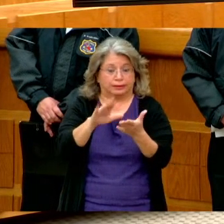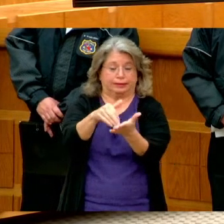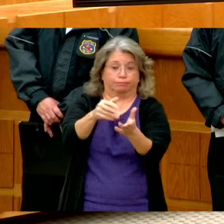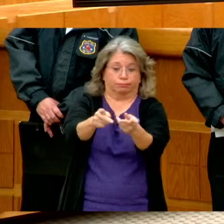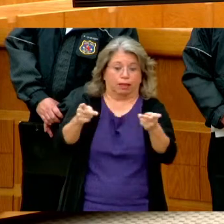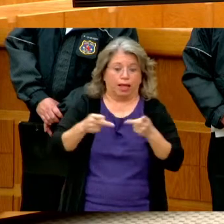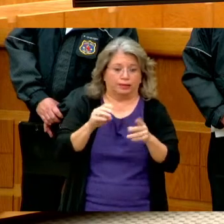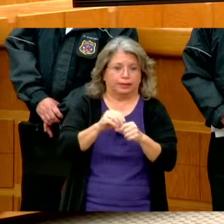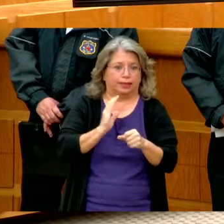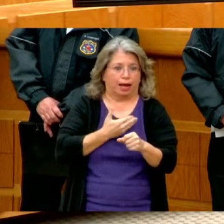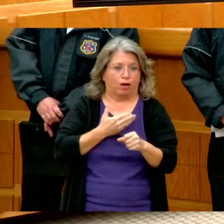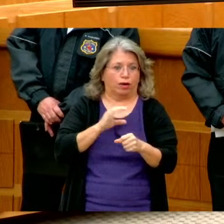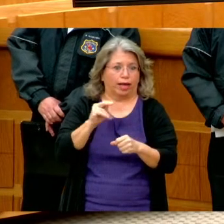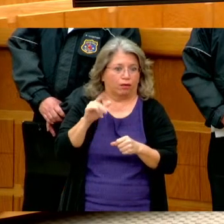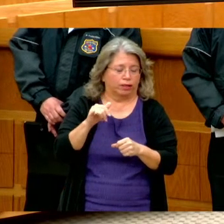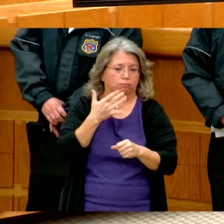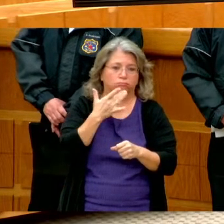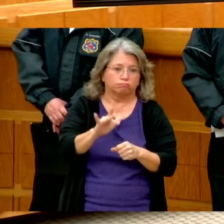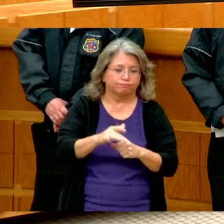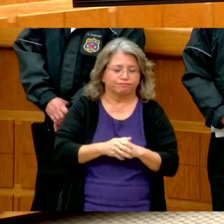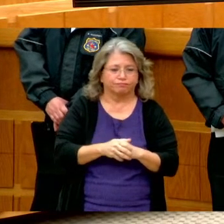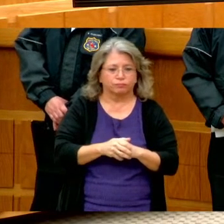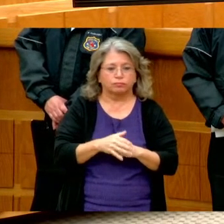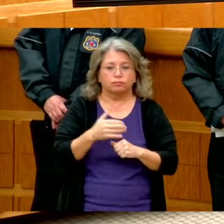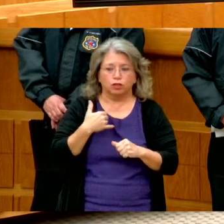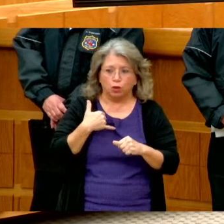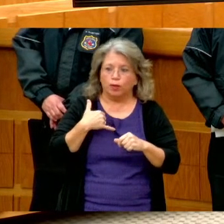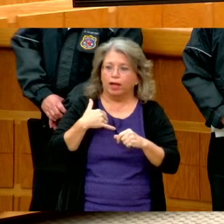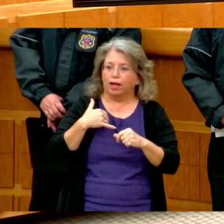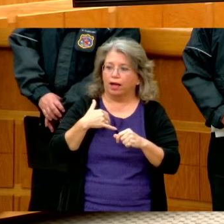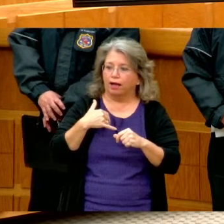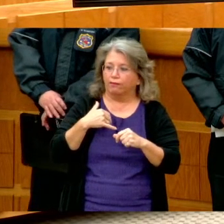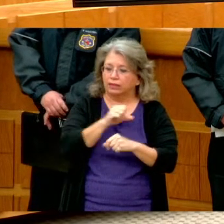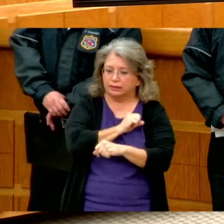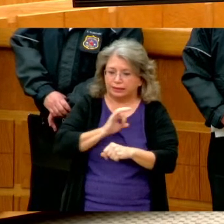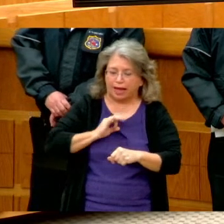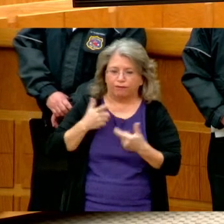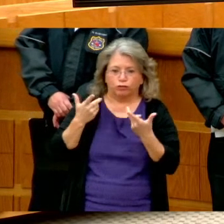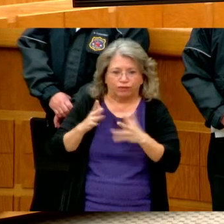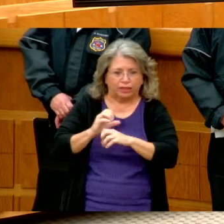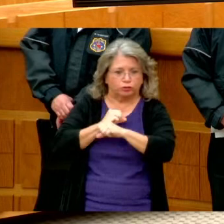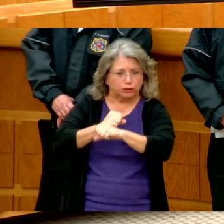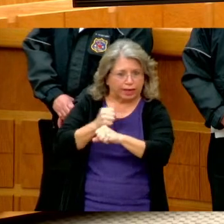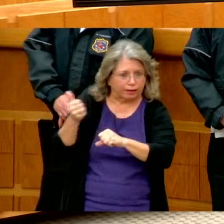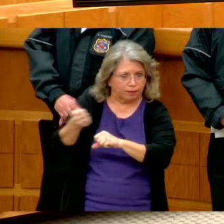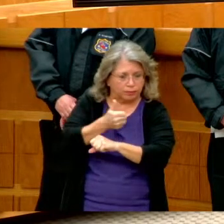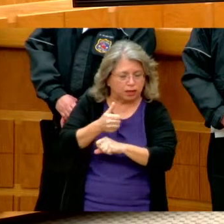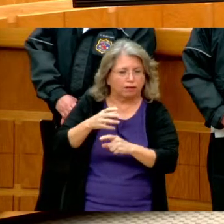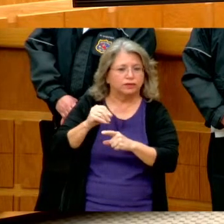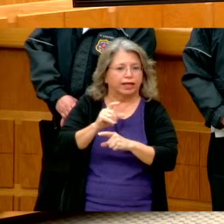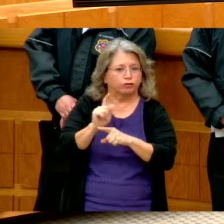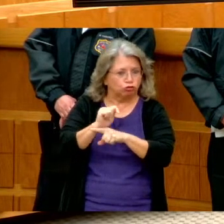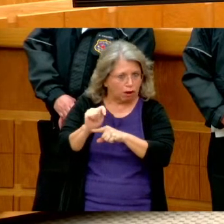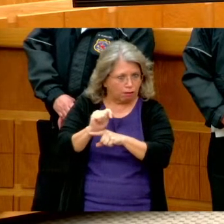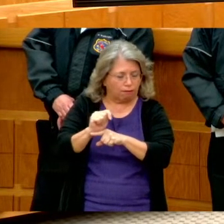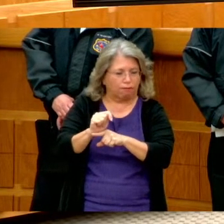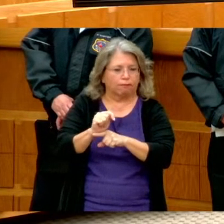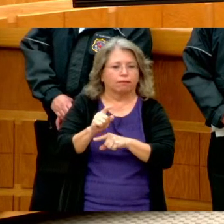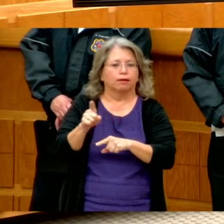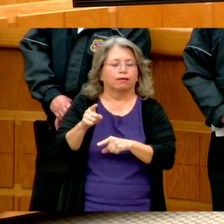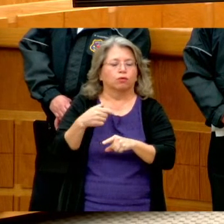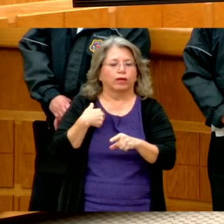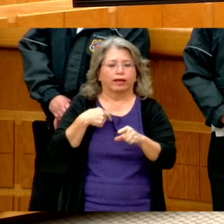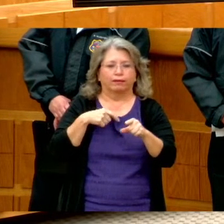have the trained and protected staff. We also have tested and refined our procedures,